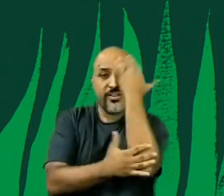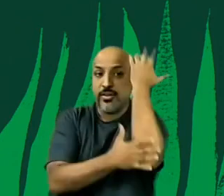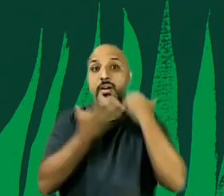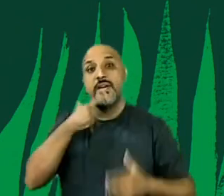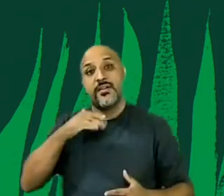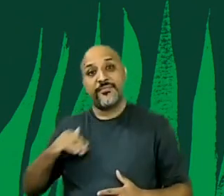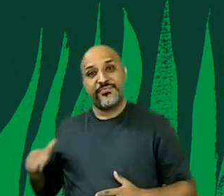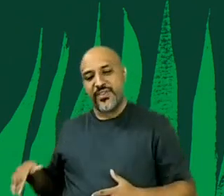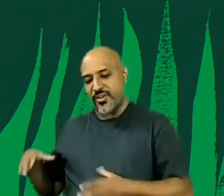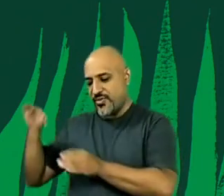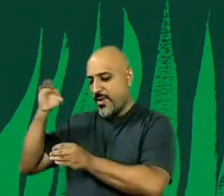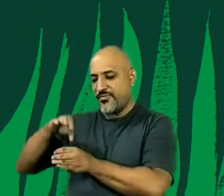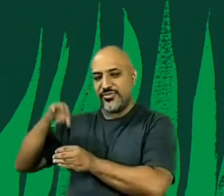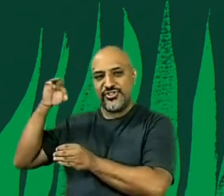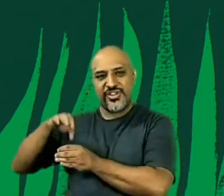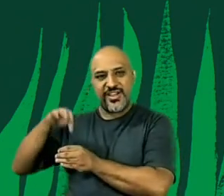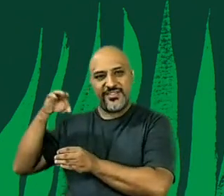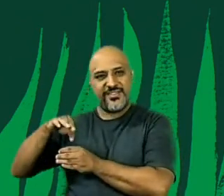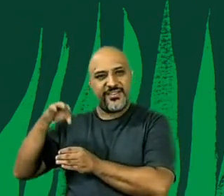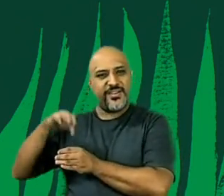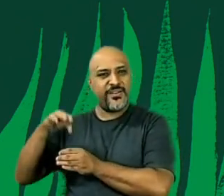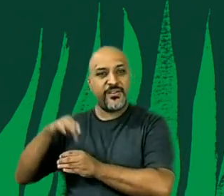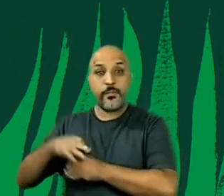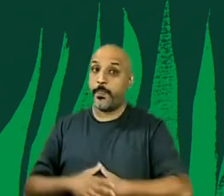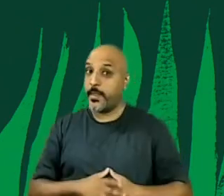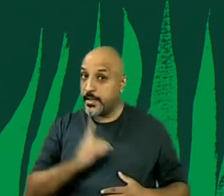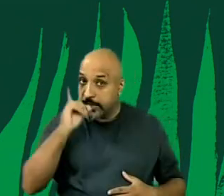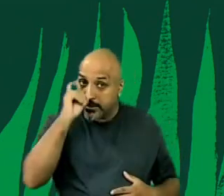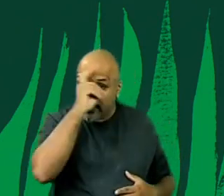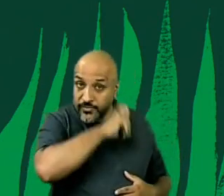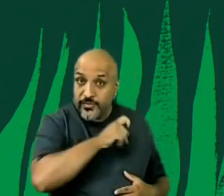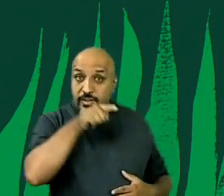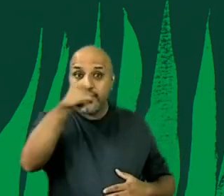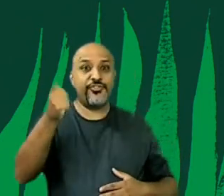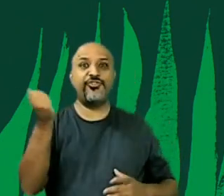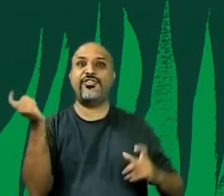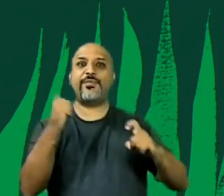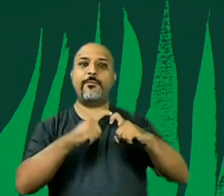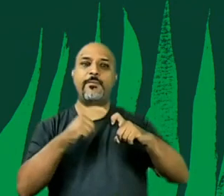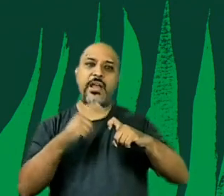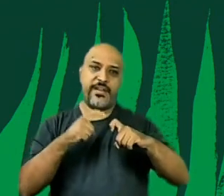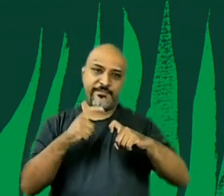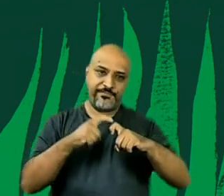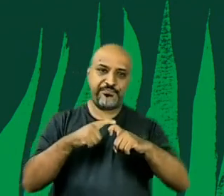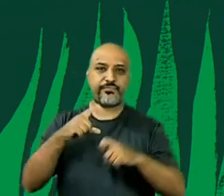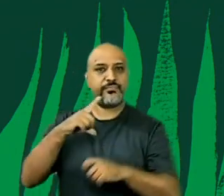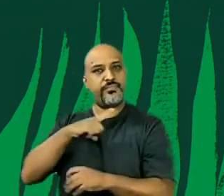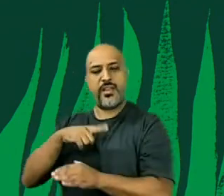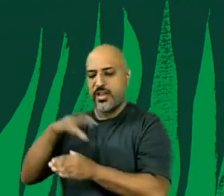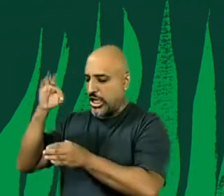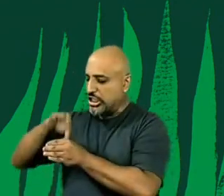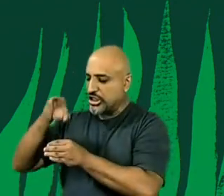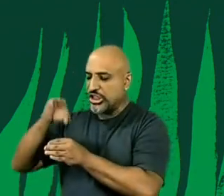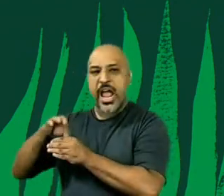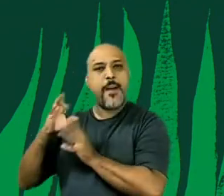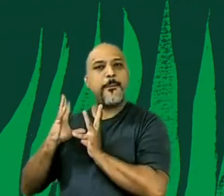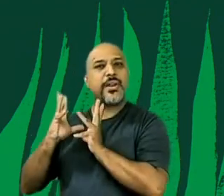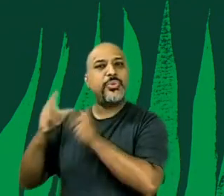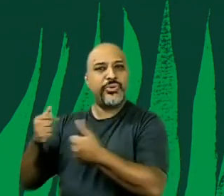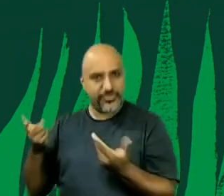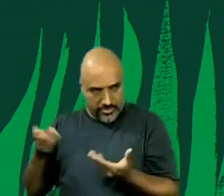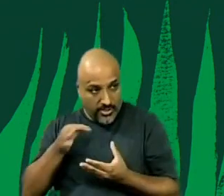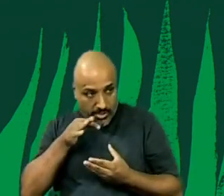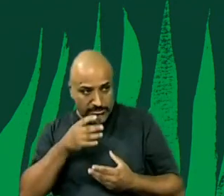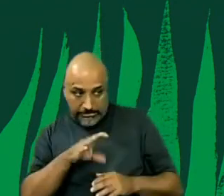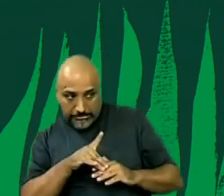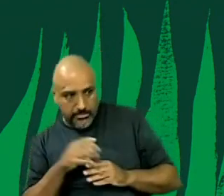early childhood drinking teas from our garden. Rarely did we go to the doctor. We had tea for